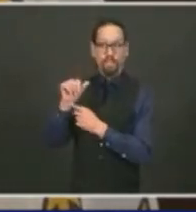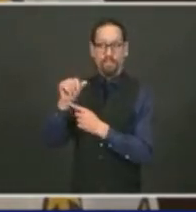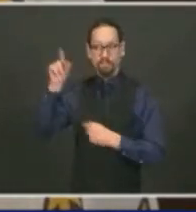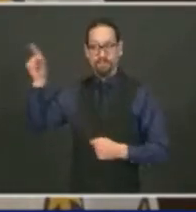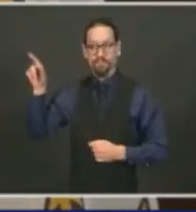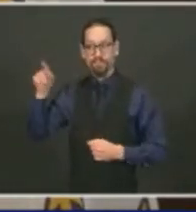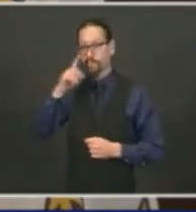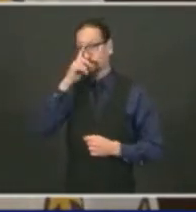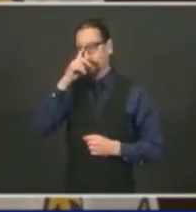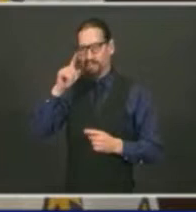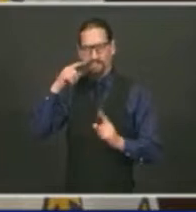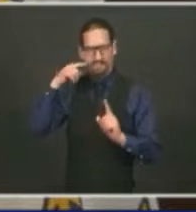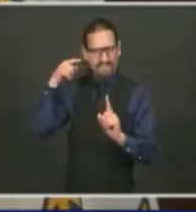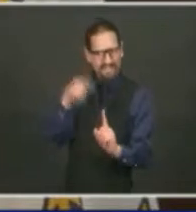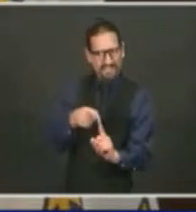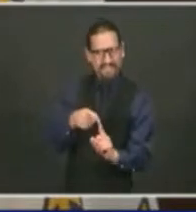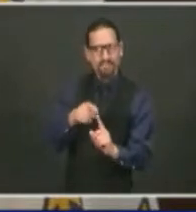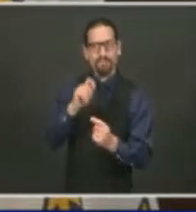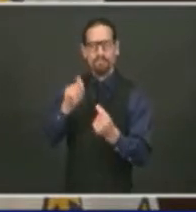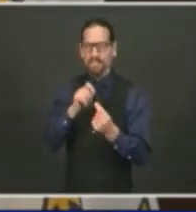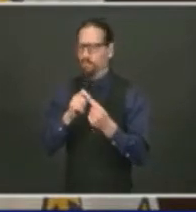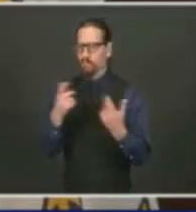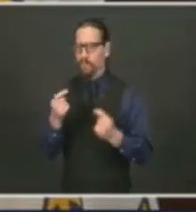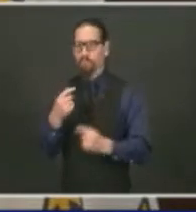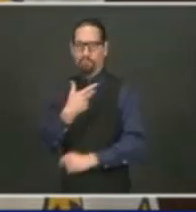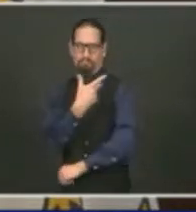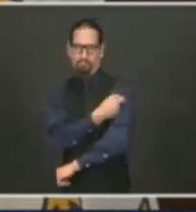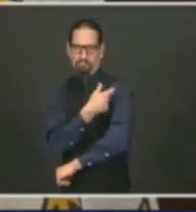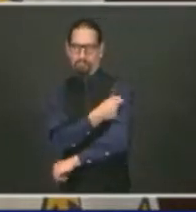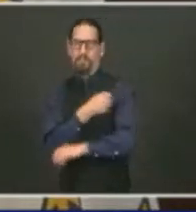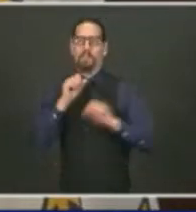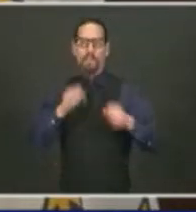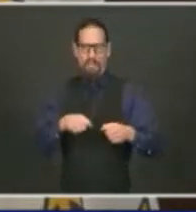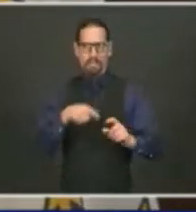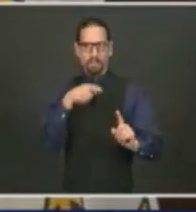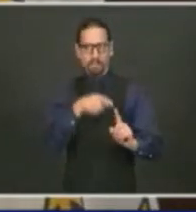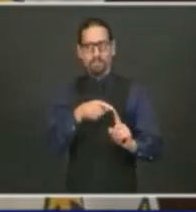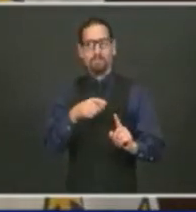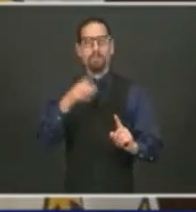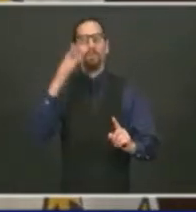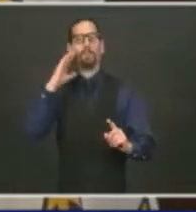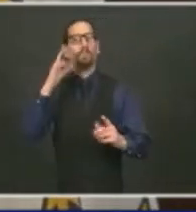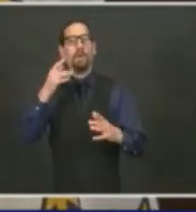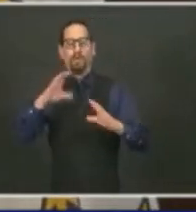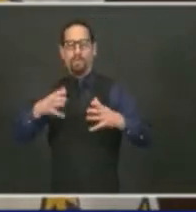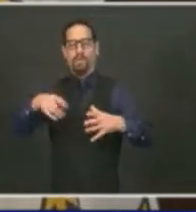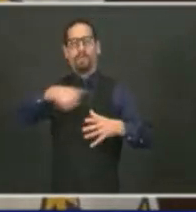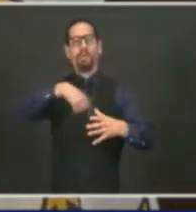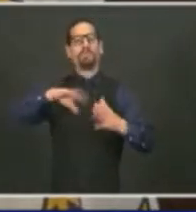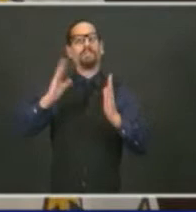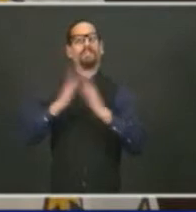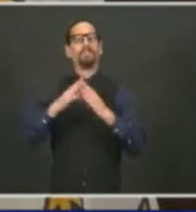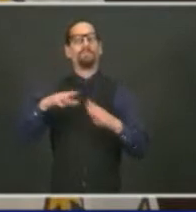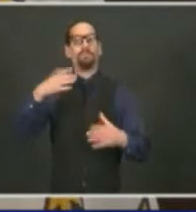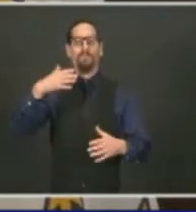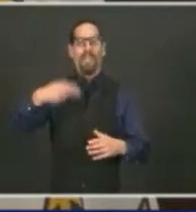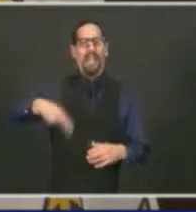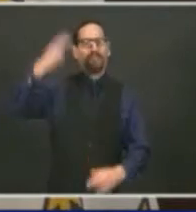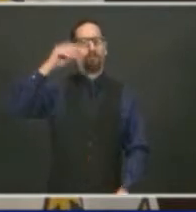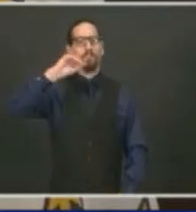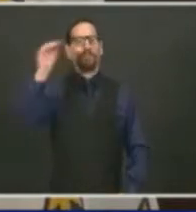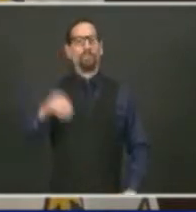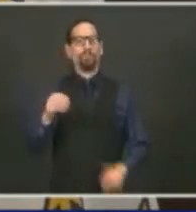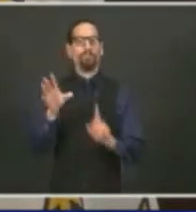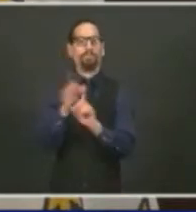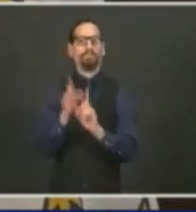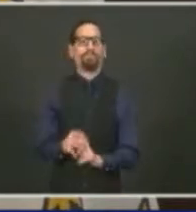specifically. This is because of the very high rates of COVID-19 in the community. We've seen that for months. We want to get this vaccine out to communities that